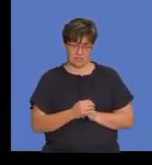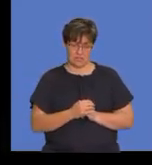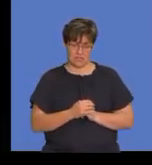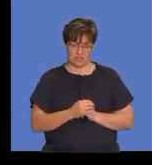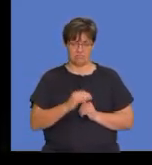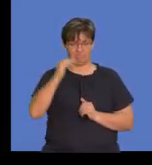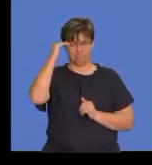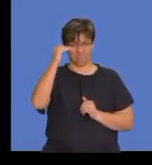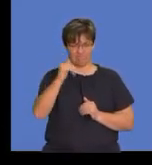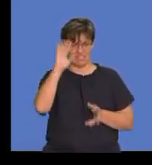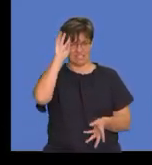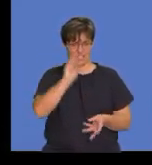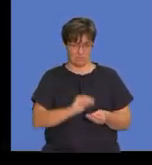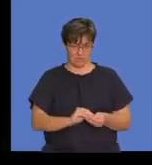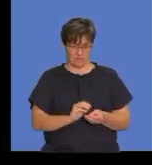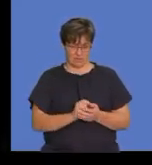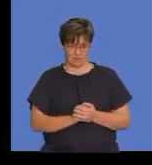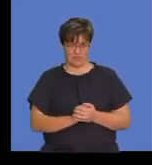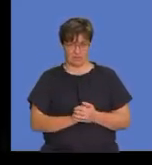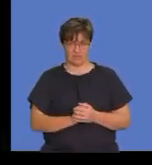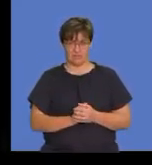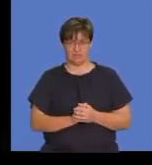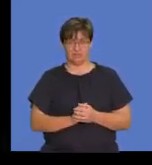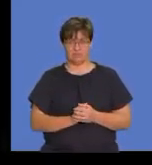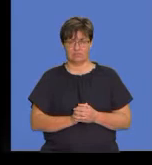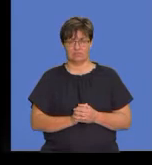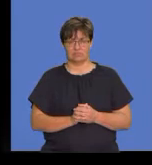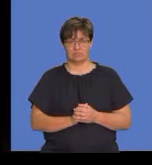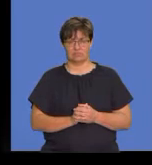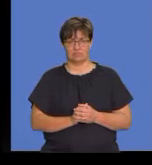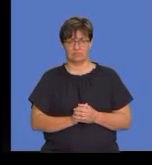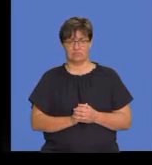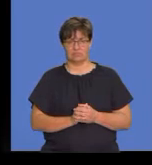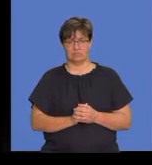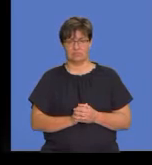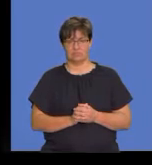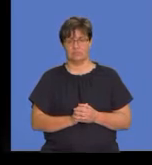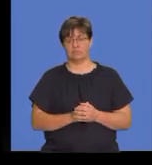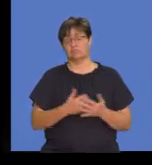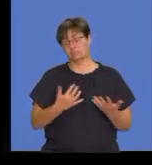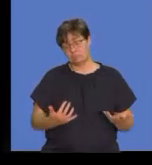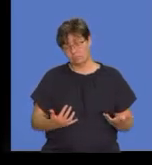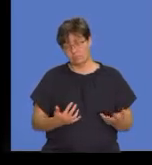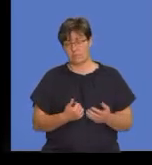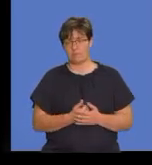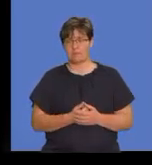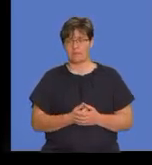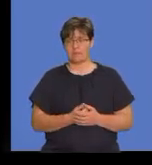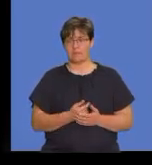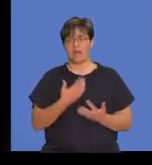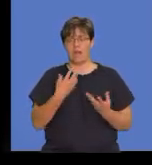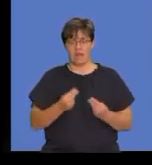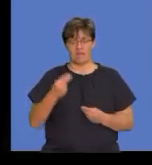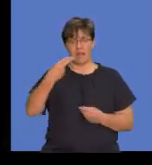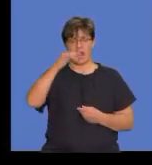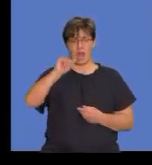adjacent. So that's just a quick summary of what we've spoken about. Now, if it's